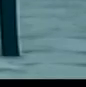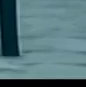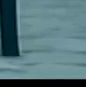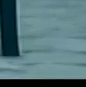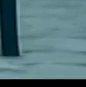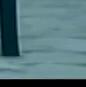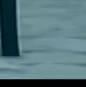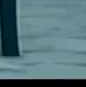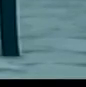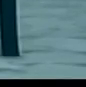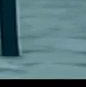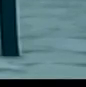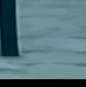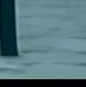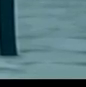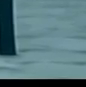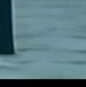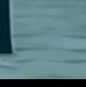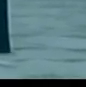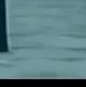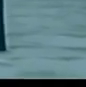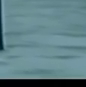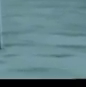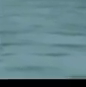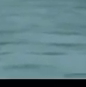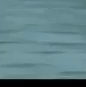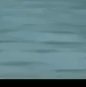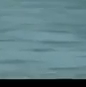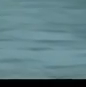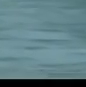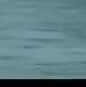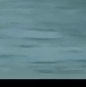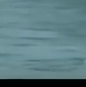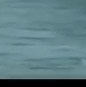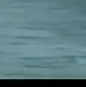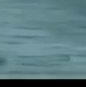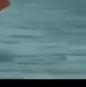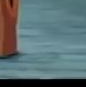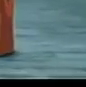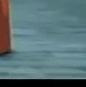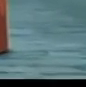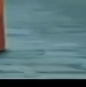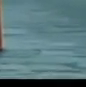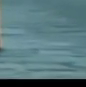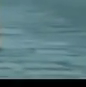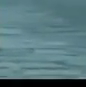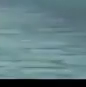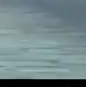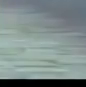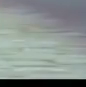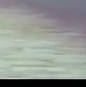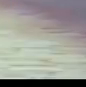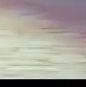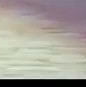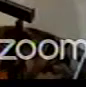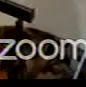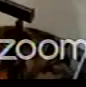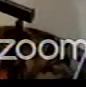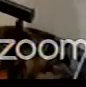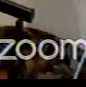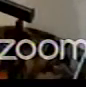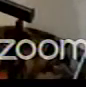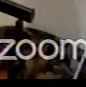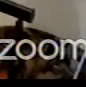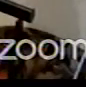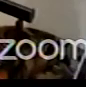When I was in foster care, I never knew when I would have to move, so I always had my suitcase ready to go.